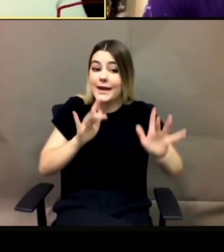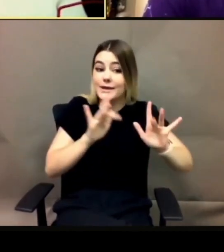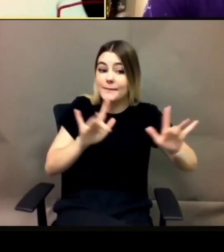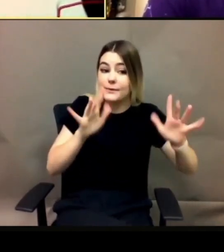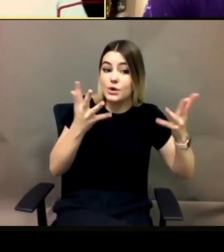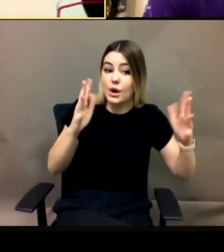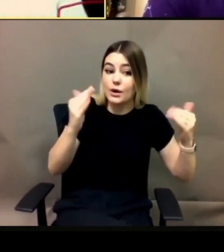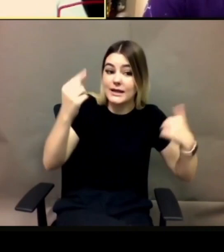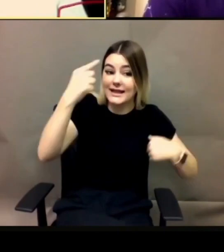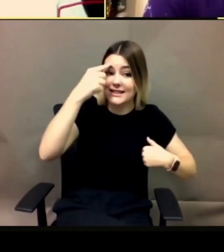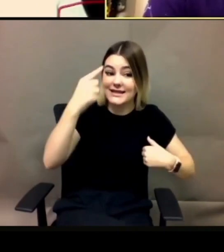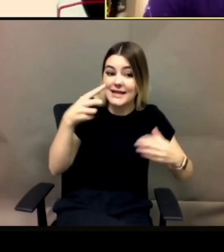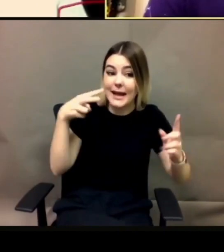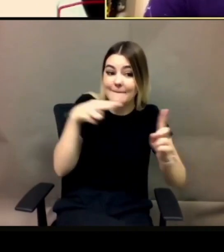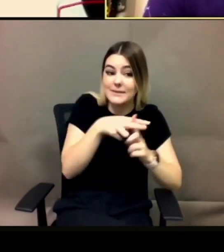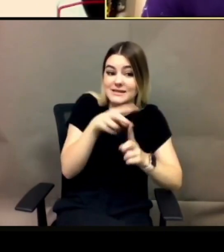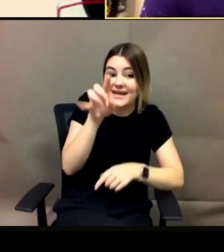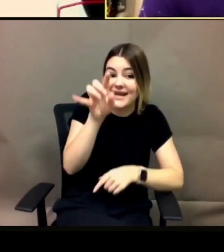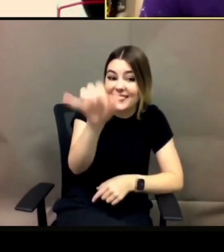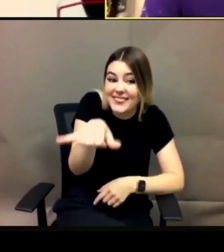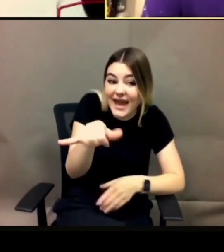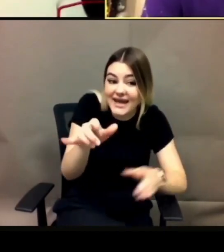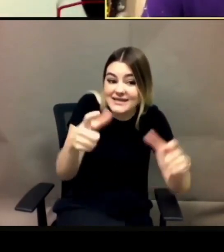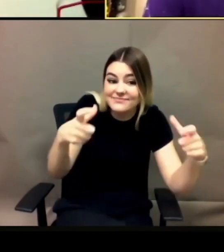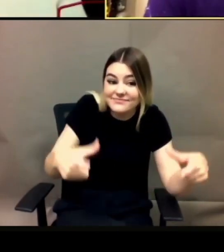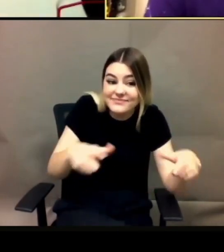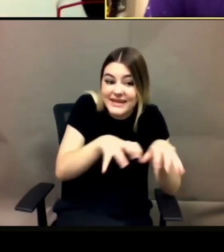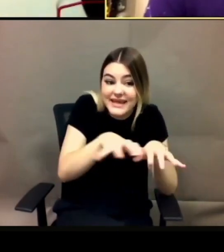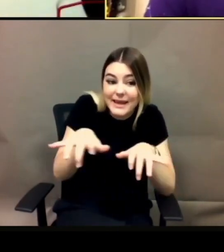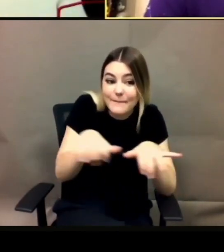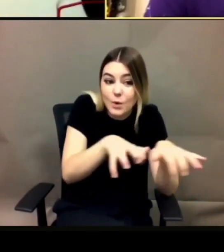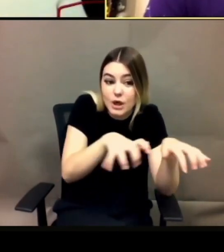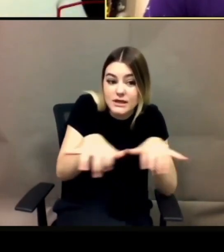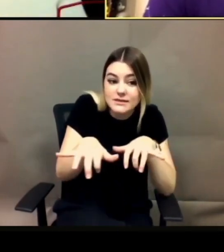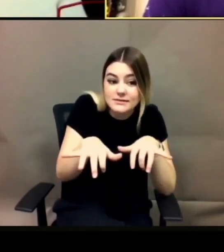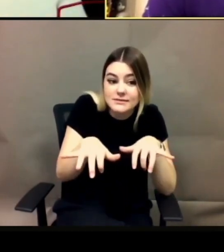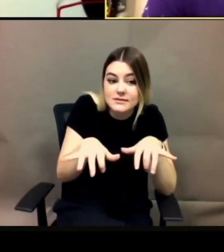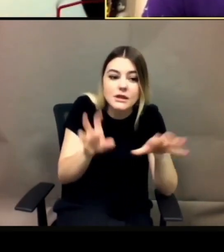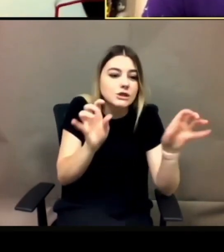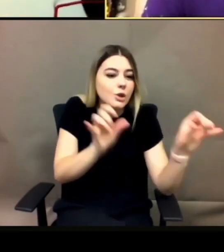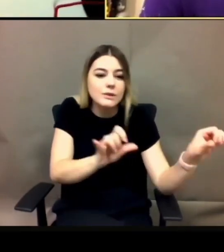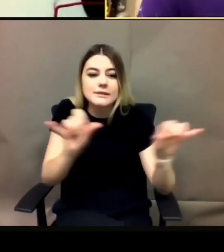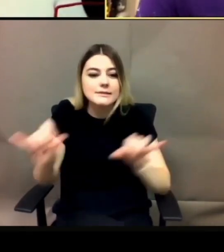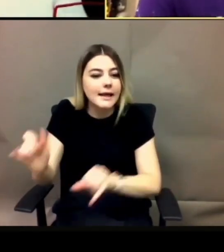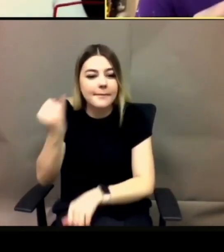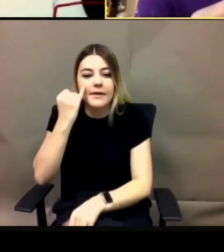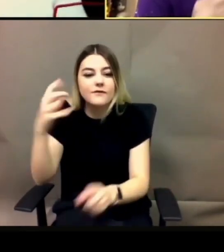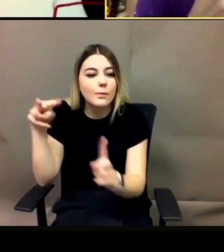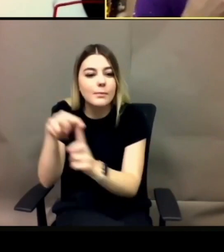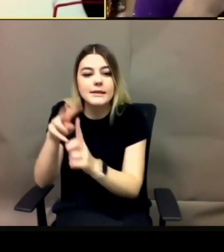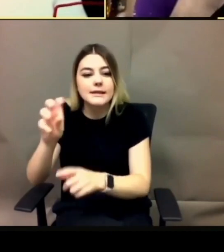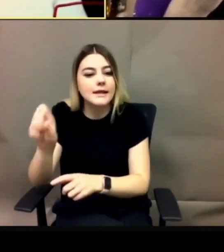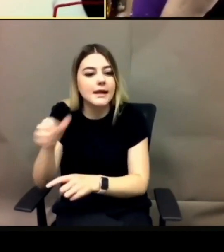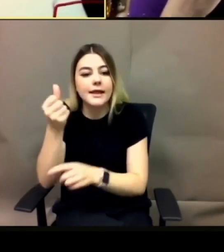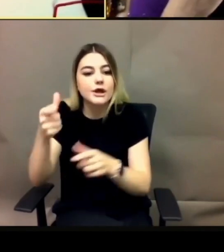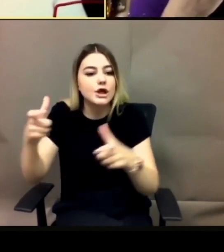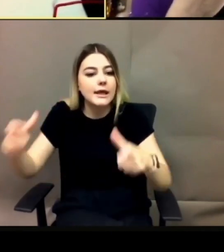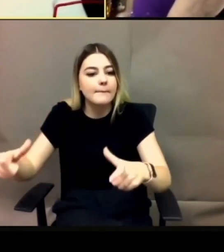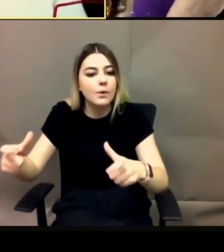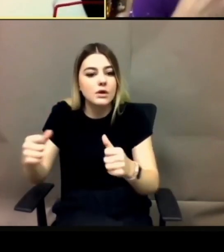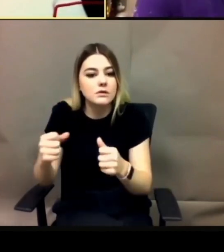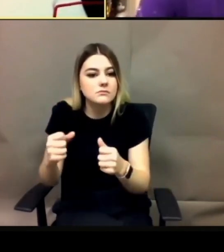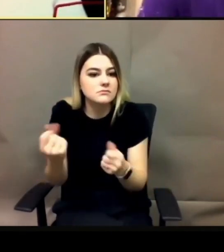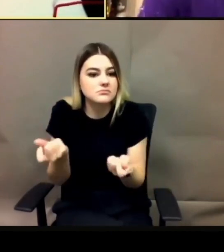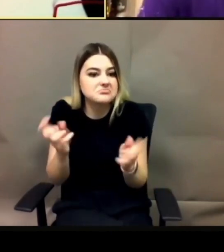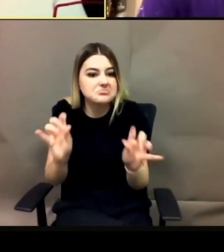this keyboard. It's just the same as if you plugged in a computer Right. keyboard. As far So as when I go to